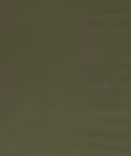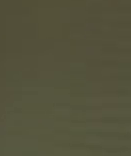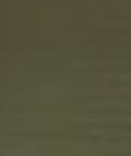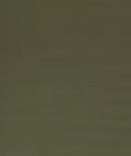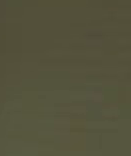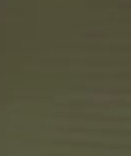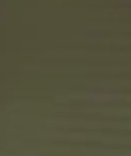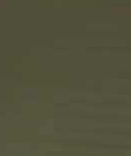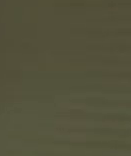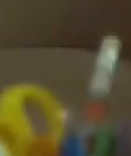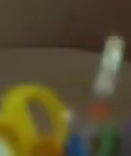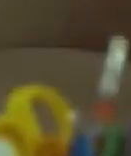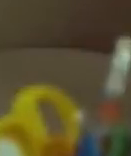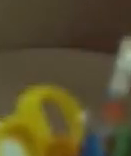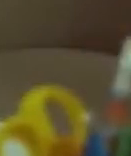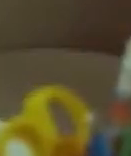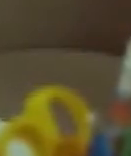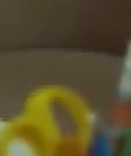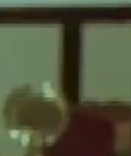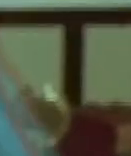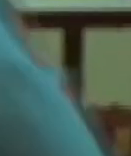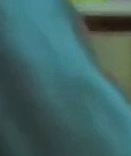start thinking, yep, for my business,